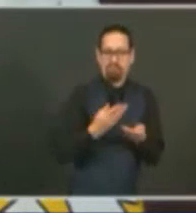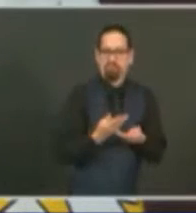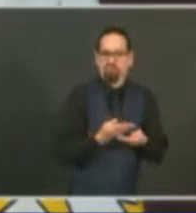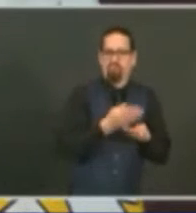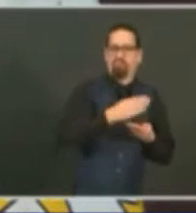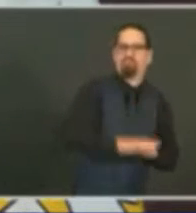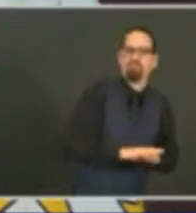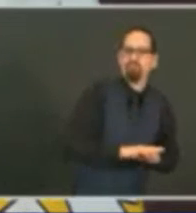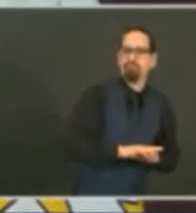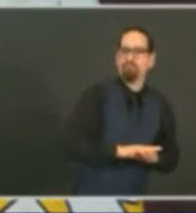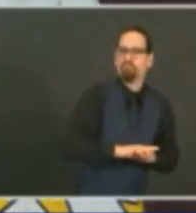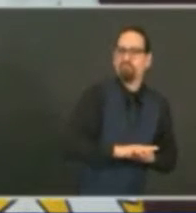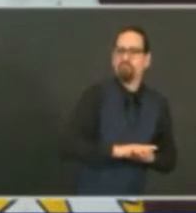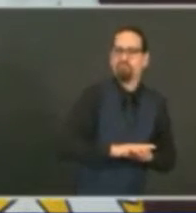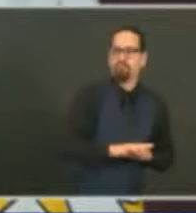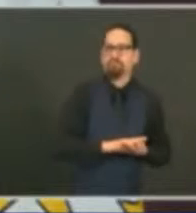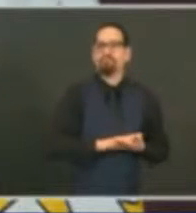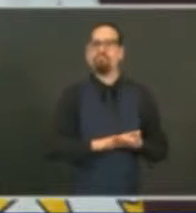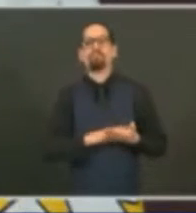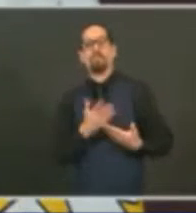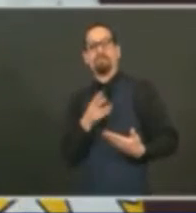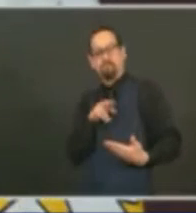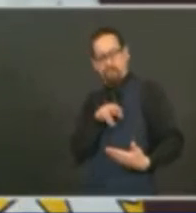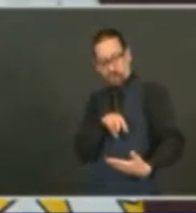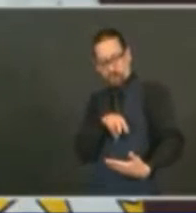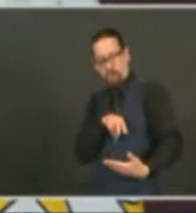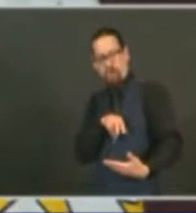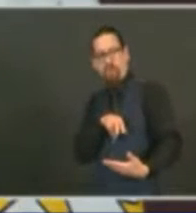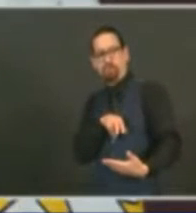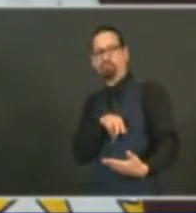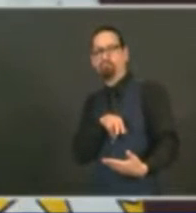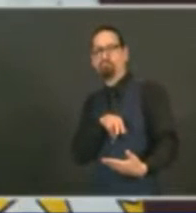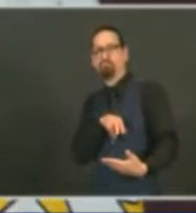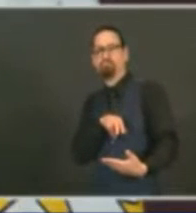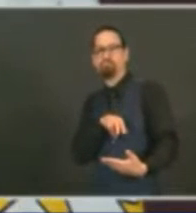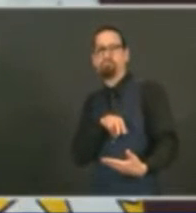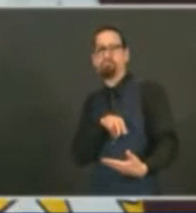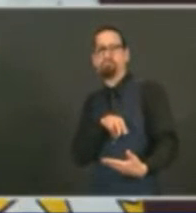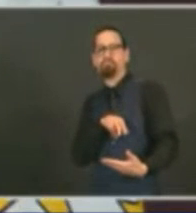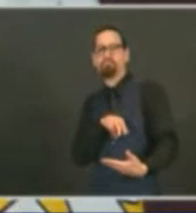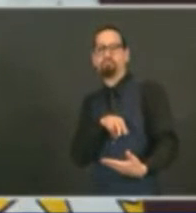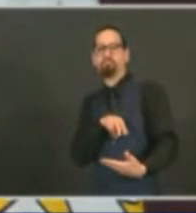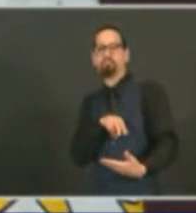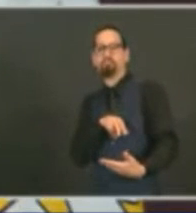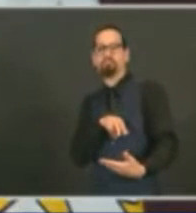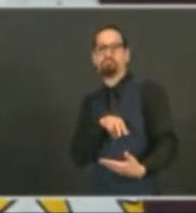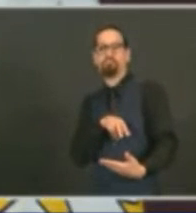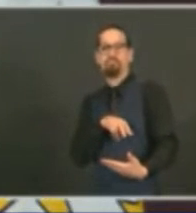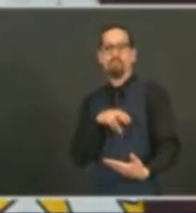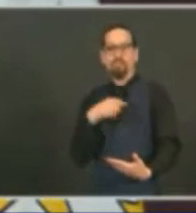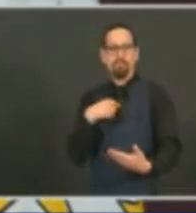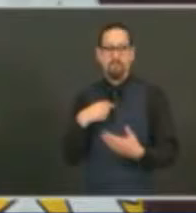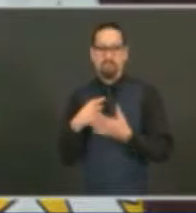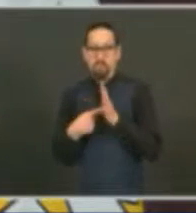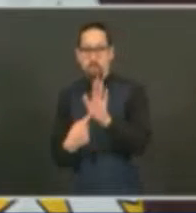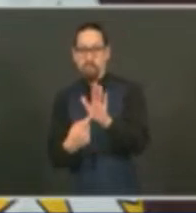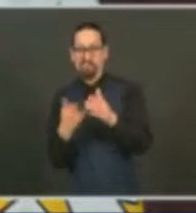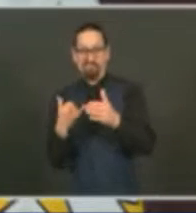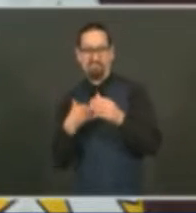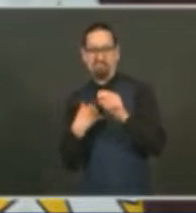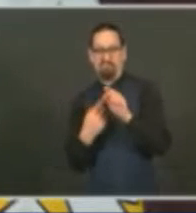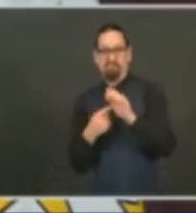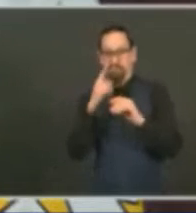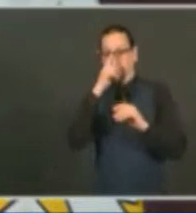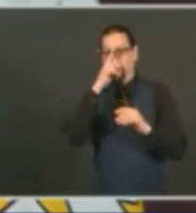and monitored for that 15-minute time frame. I brought one from what I used earlier